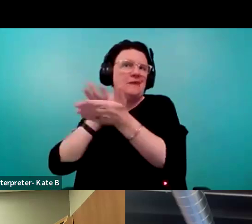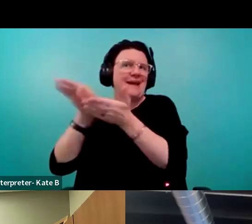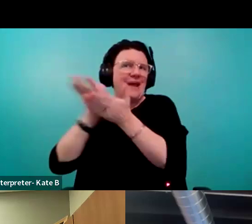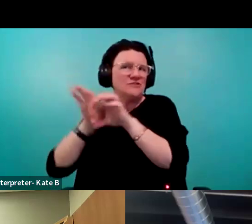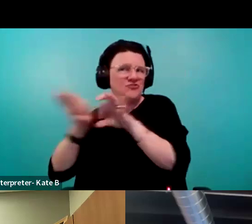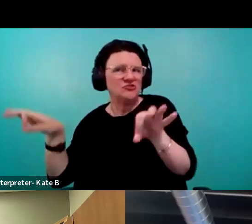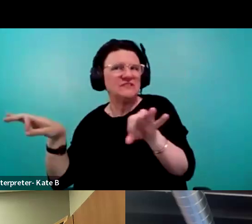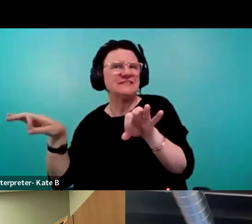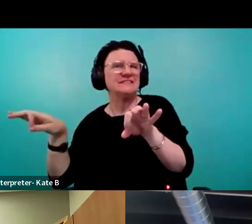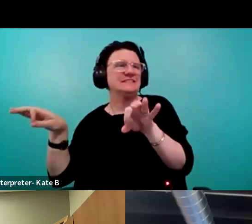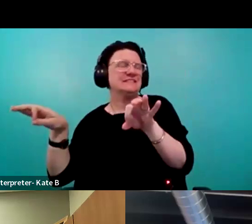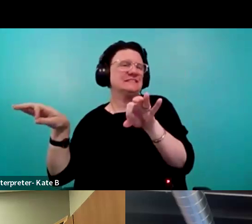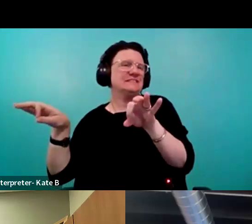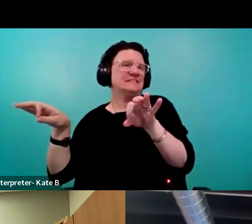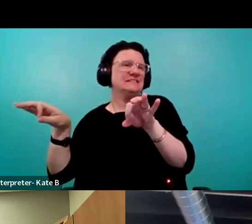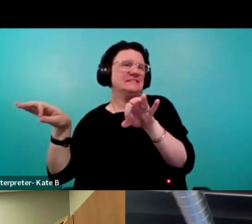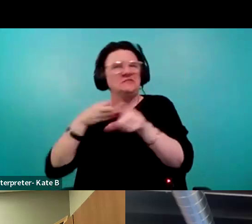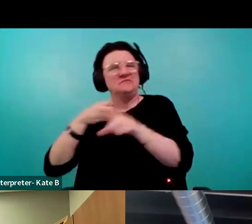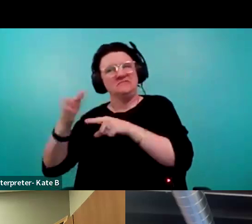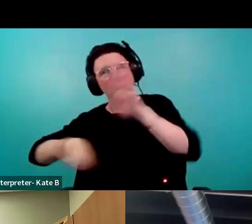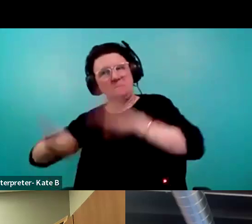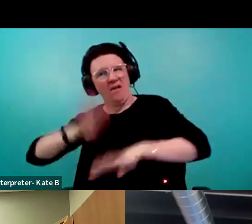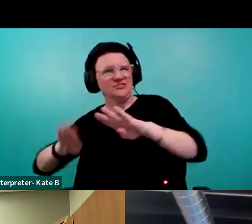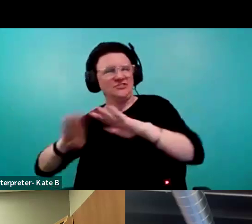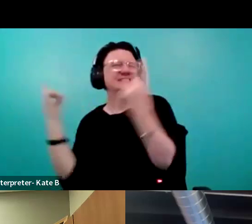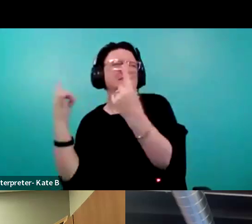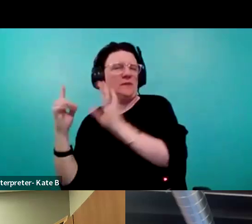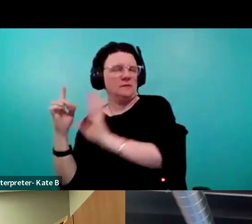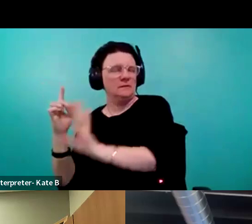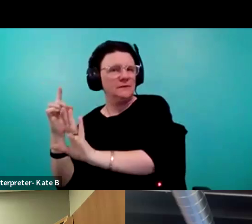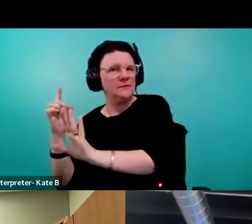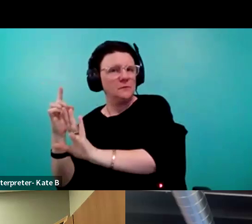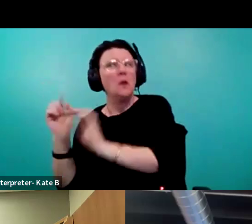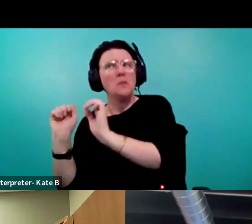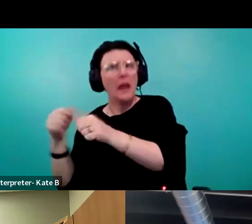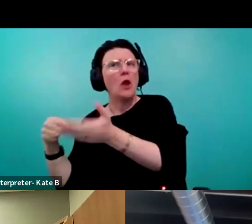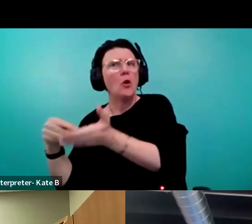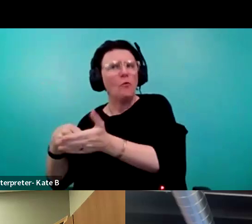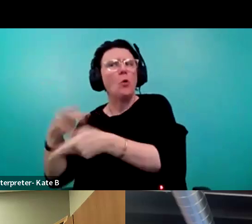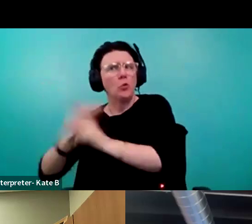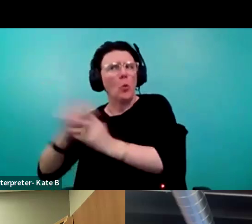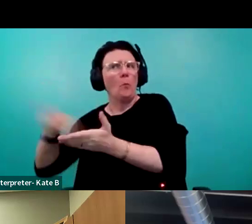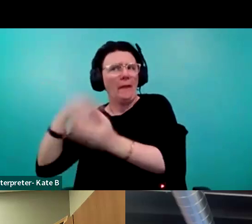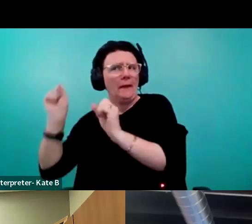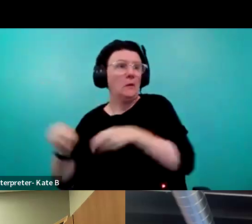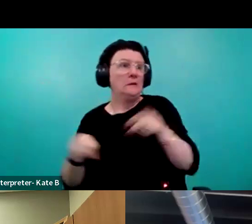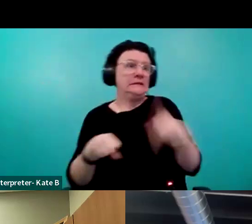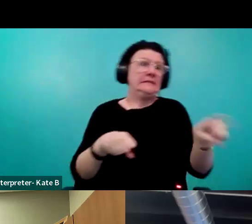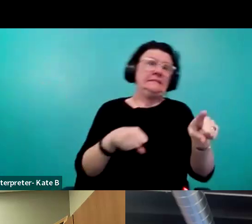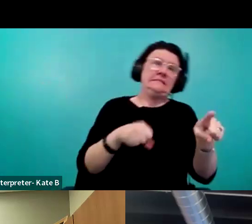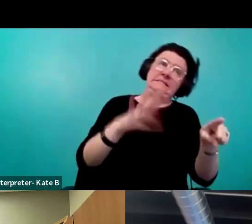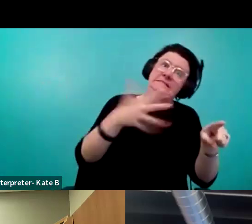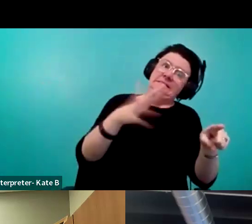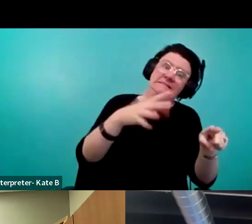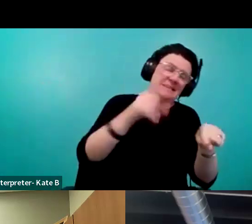or going into biology or something like that. So to pay back the cost, which